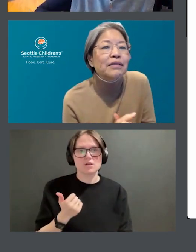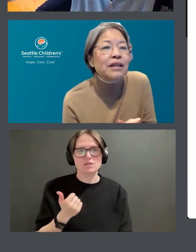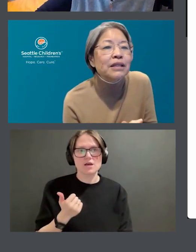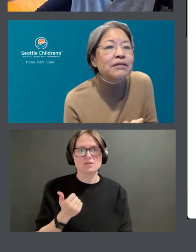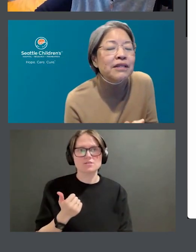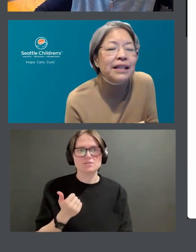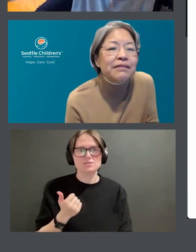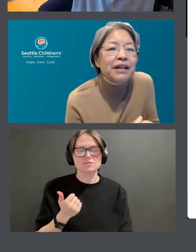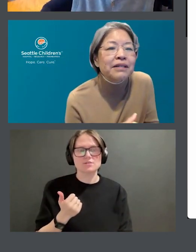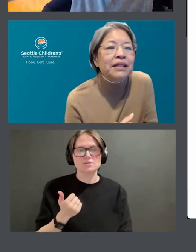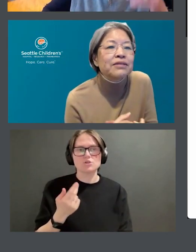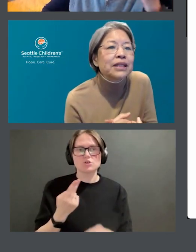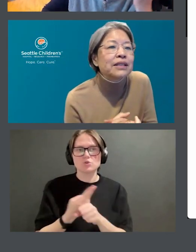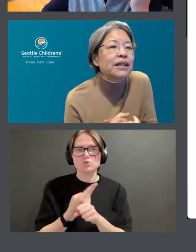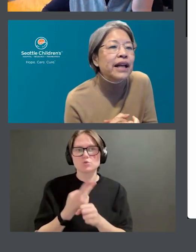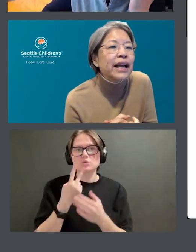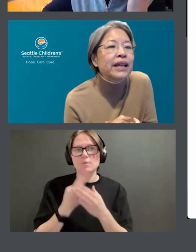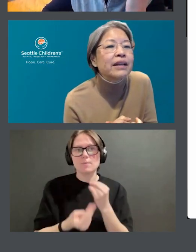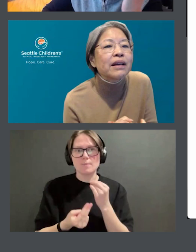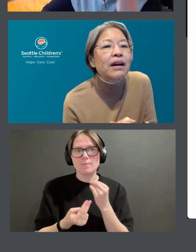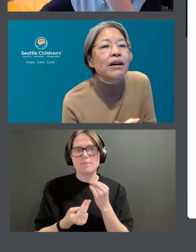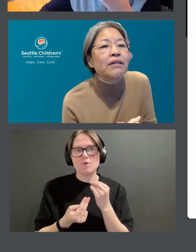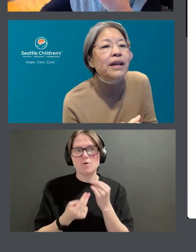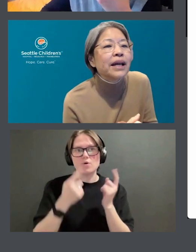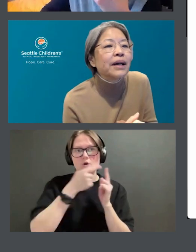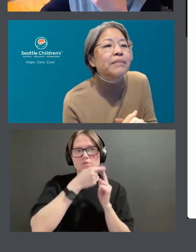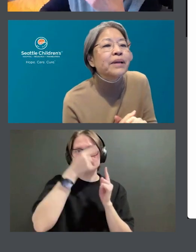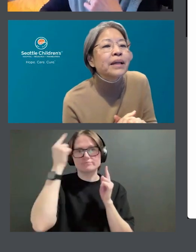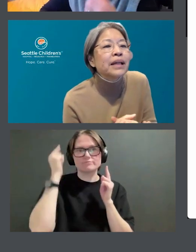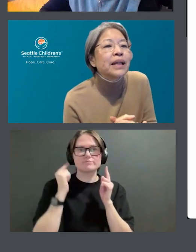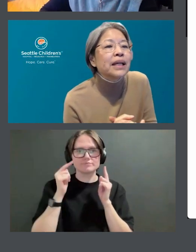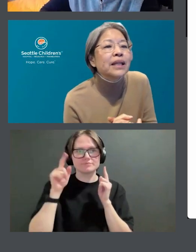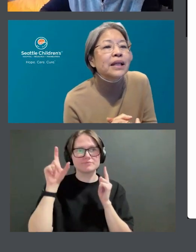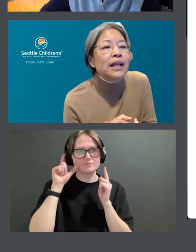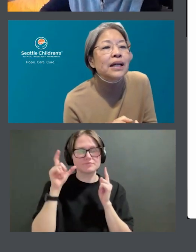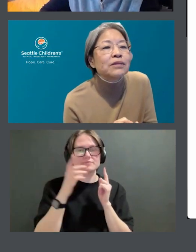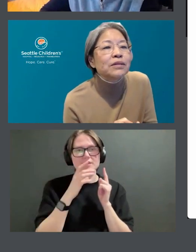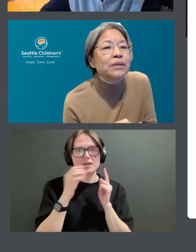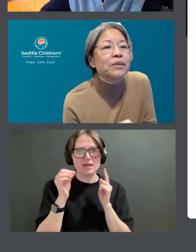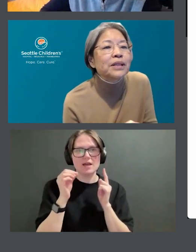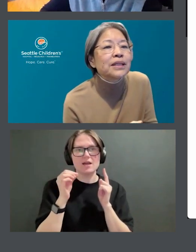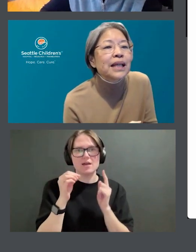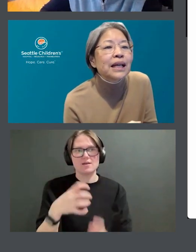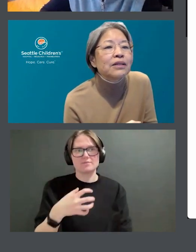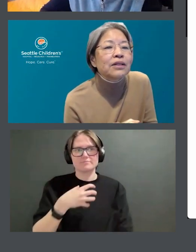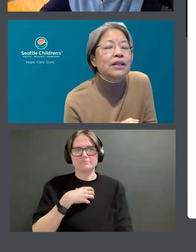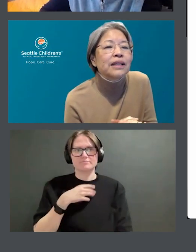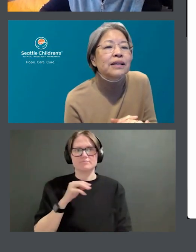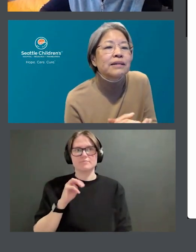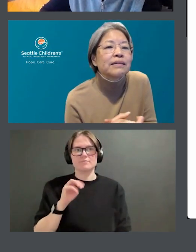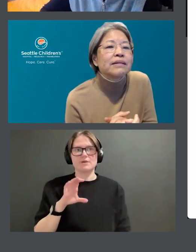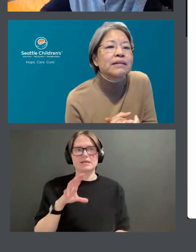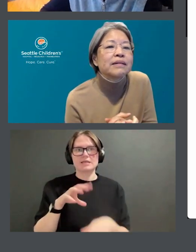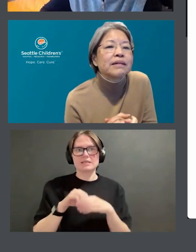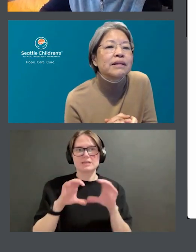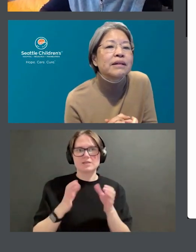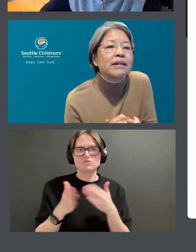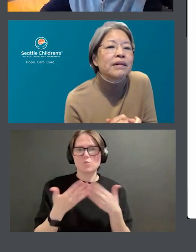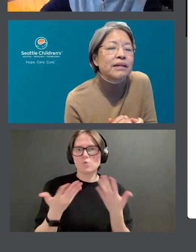alternate contralateral routing of signal and RM in the classroom? And what does that look